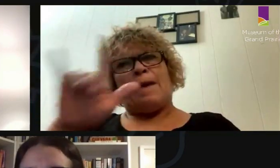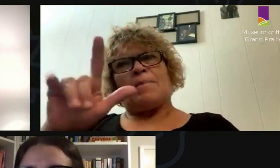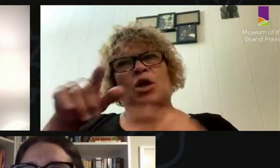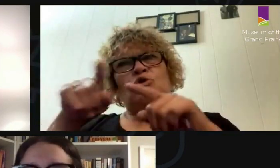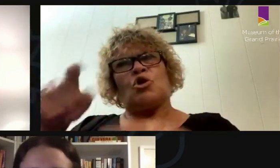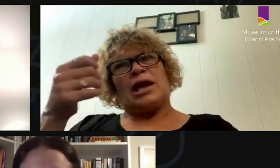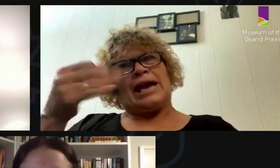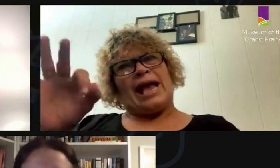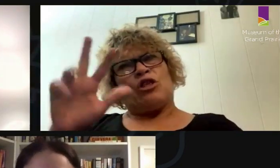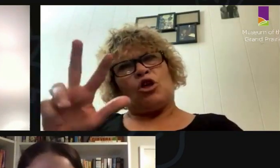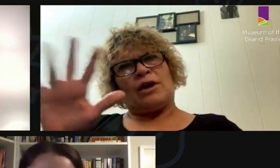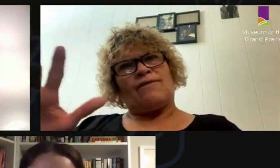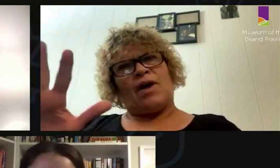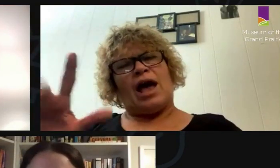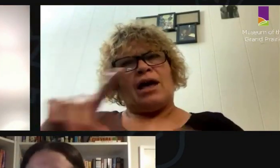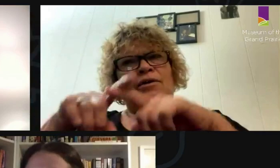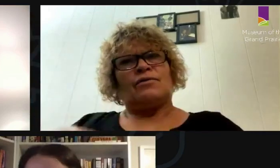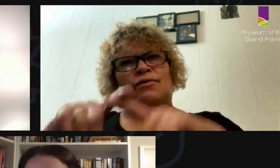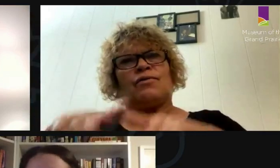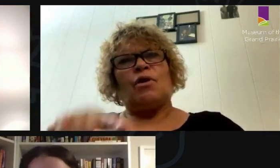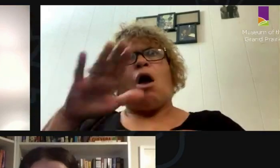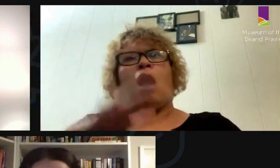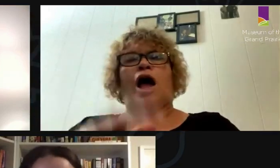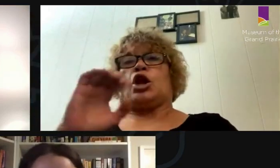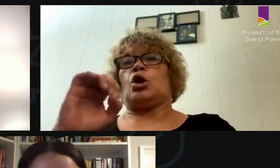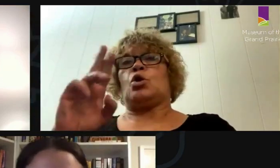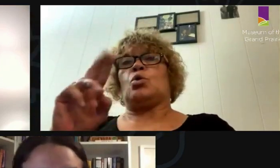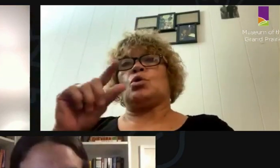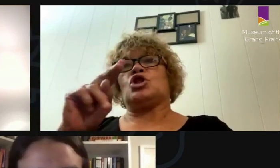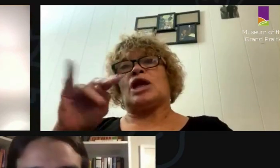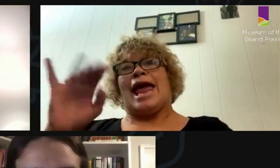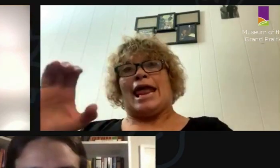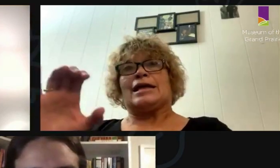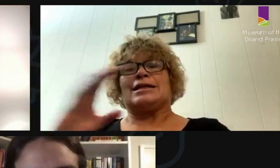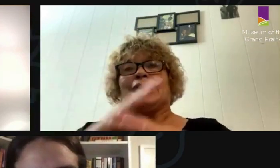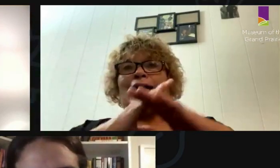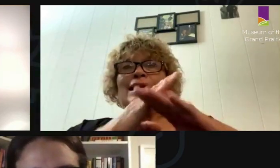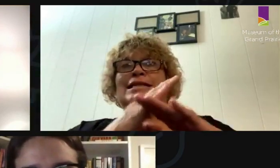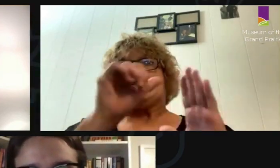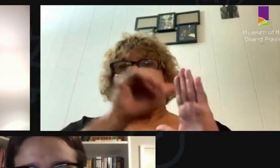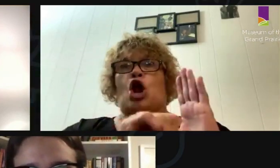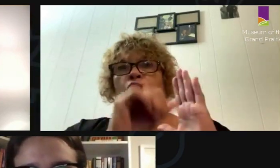on eugenical sterilization. And then one of the other sources